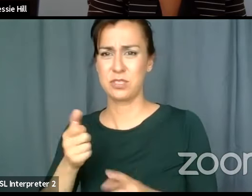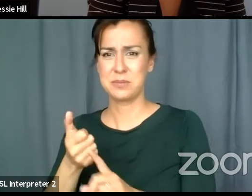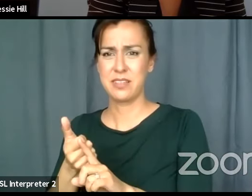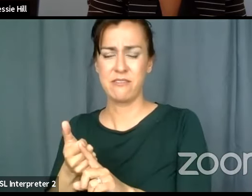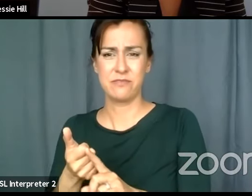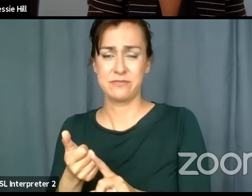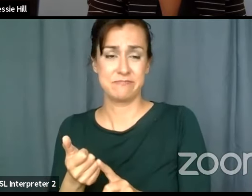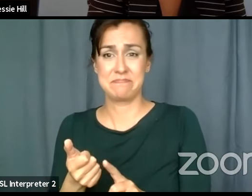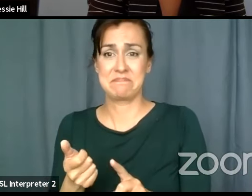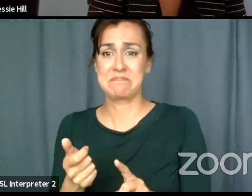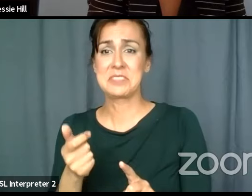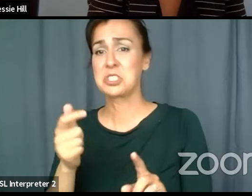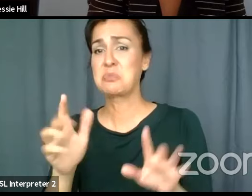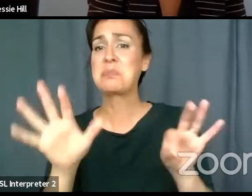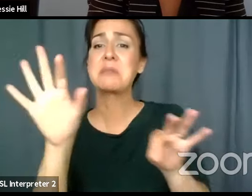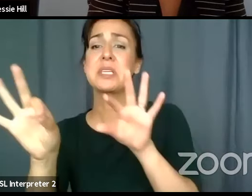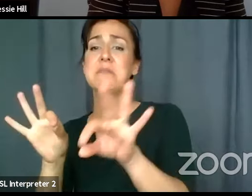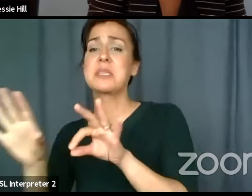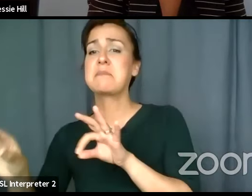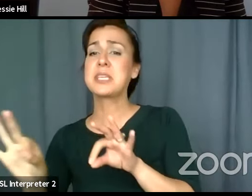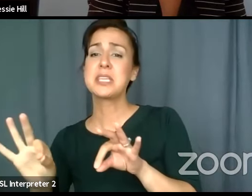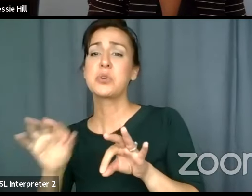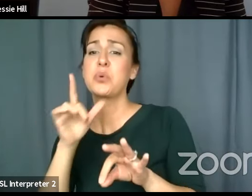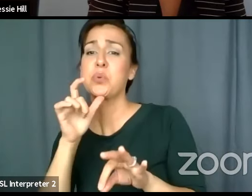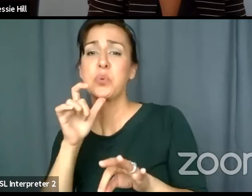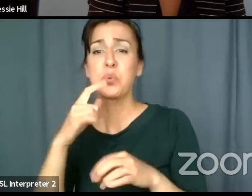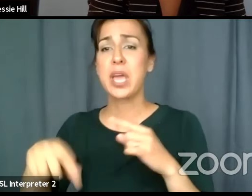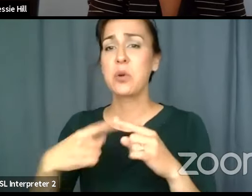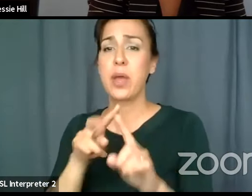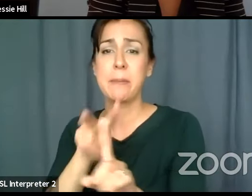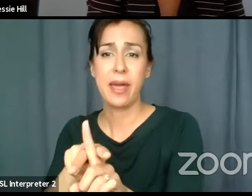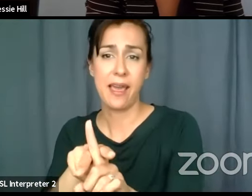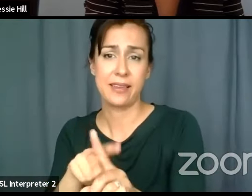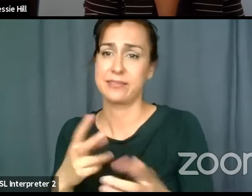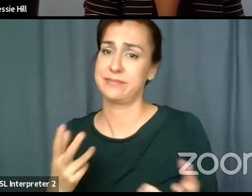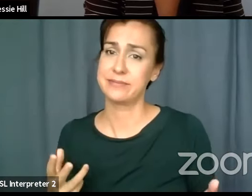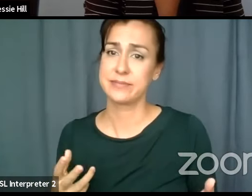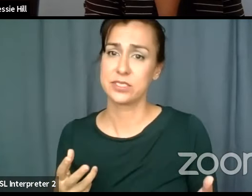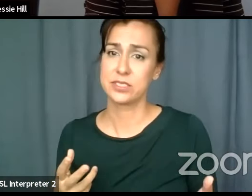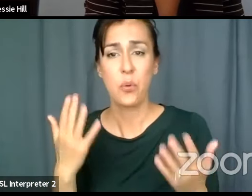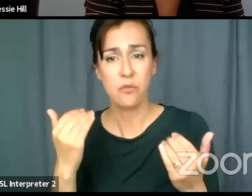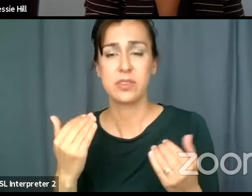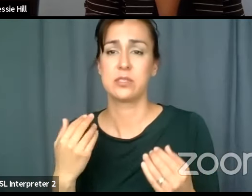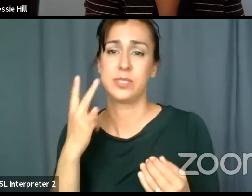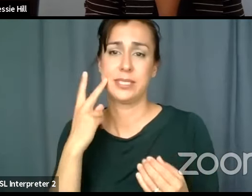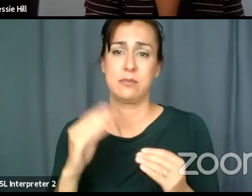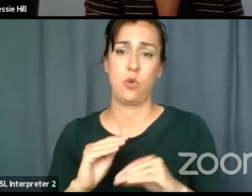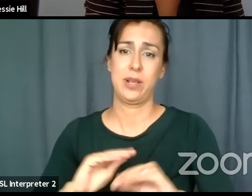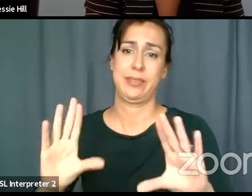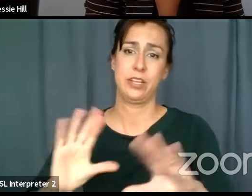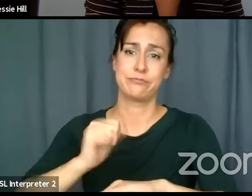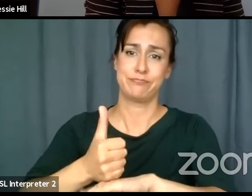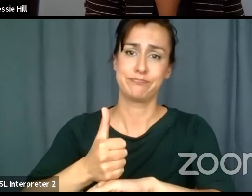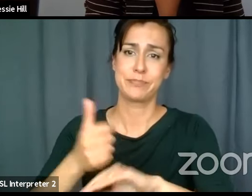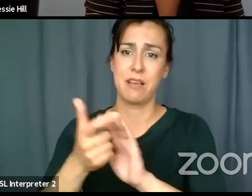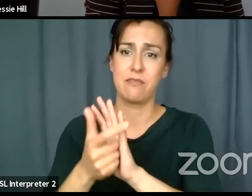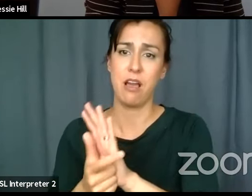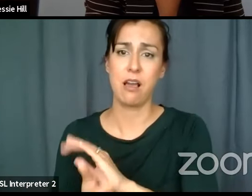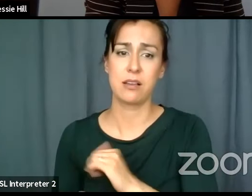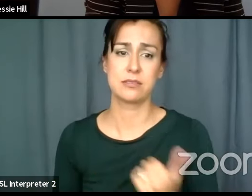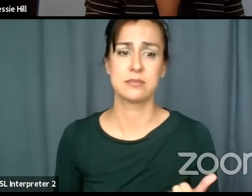they want to enforce against. And so hopefully we will see some development of the law there. Yeah, I don't know. I just want to